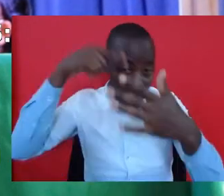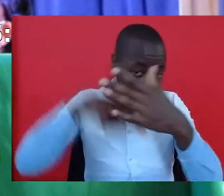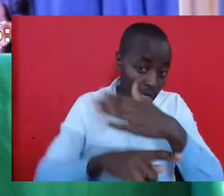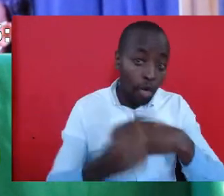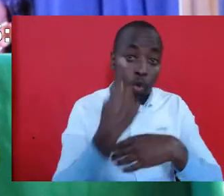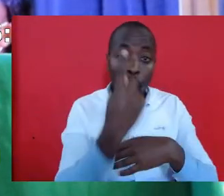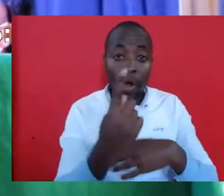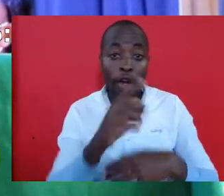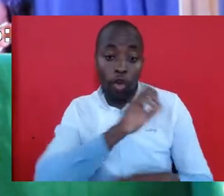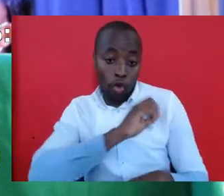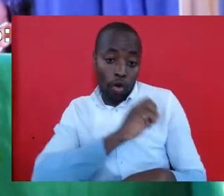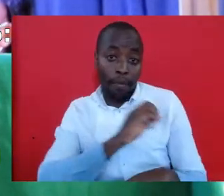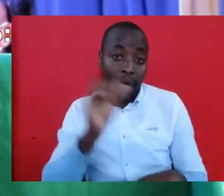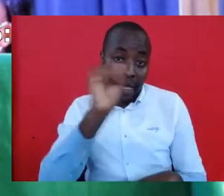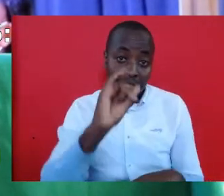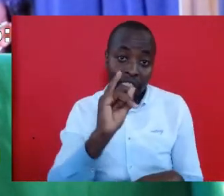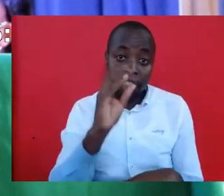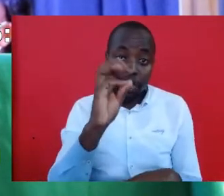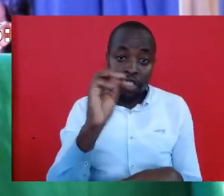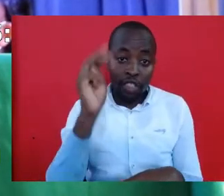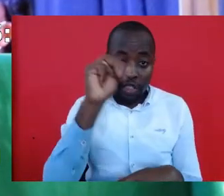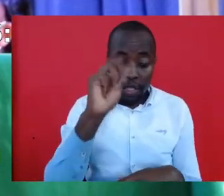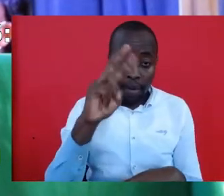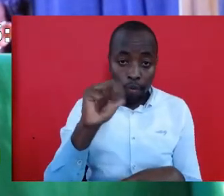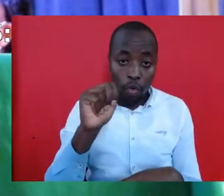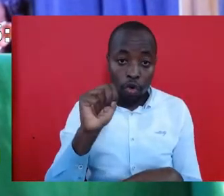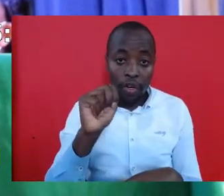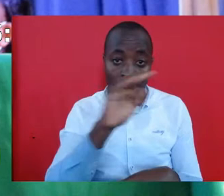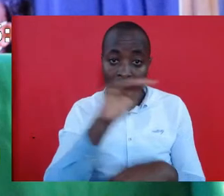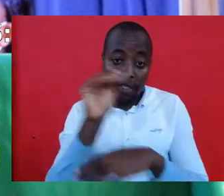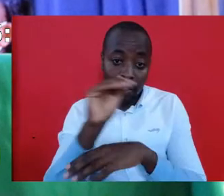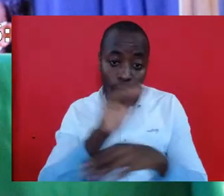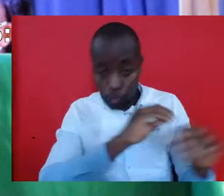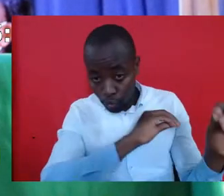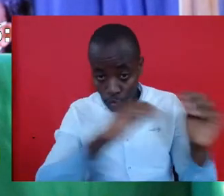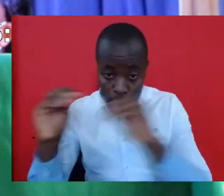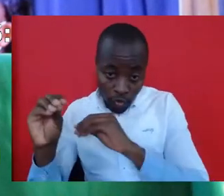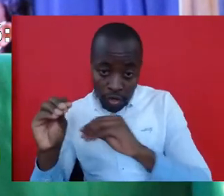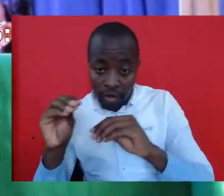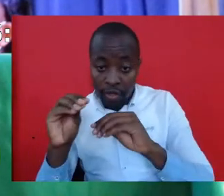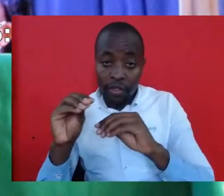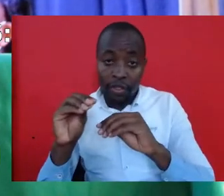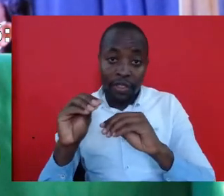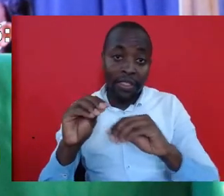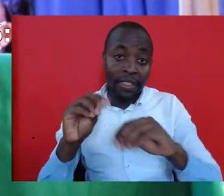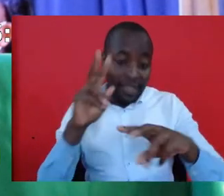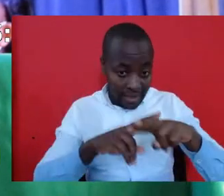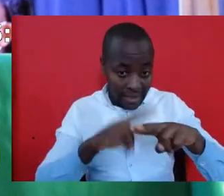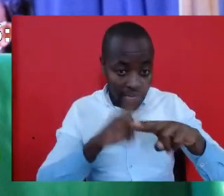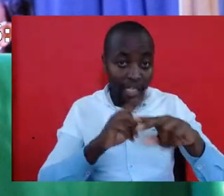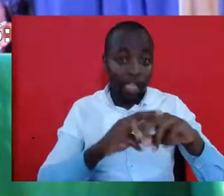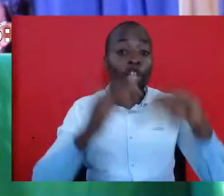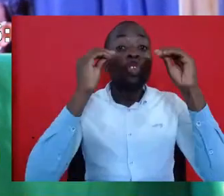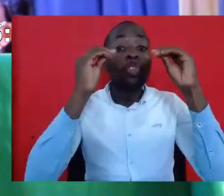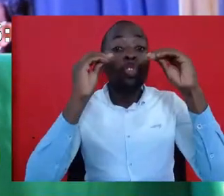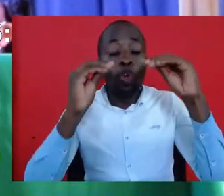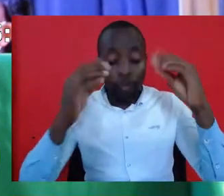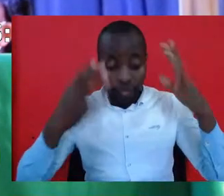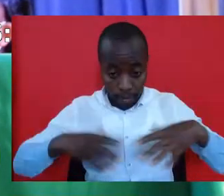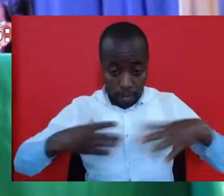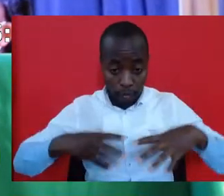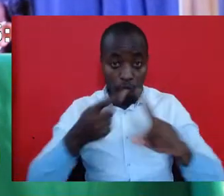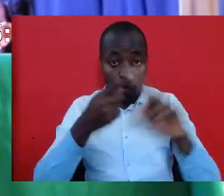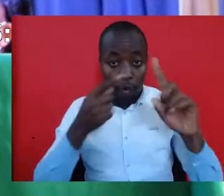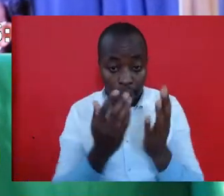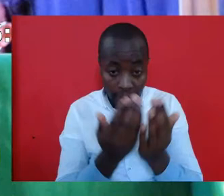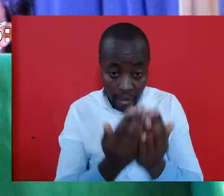Simon, and asked him to put out a little from shore. Then he sat down and taught the people from the boat.